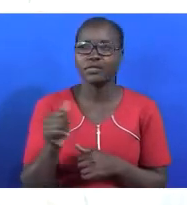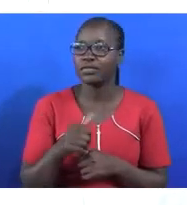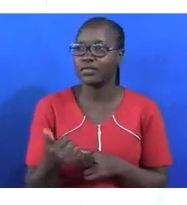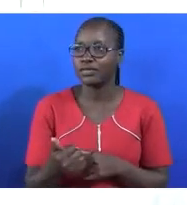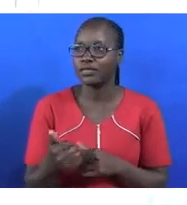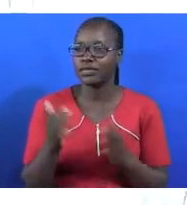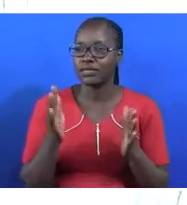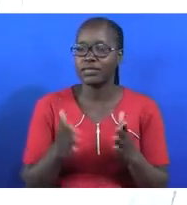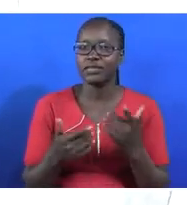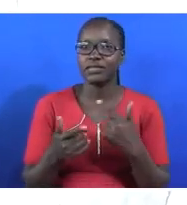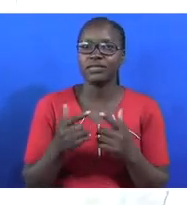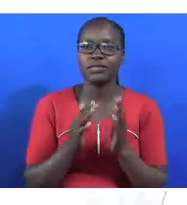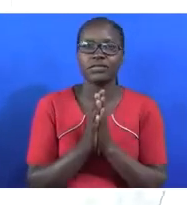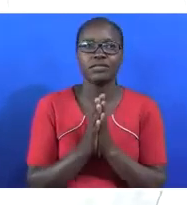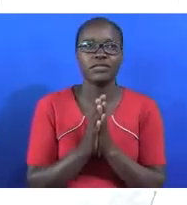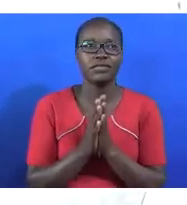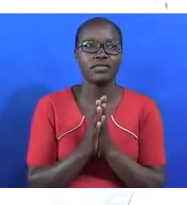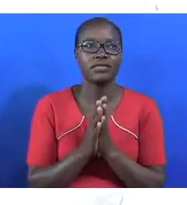prayer?